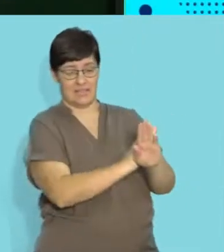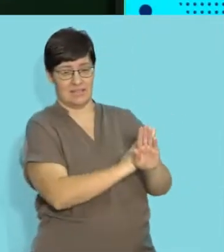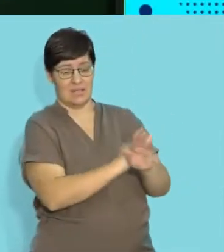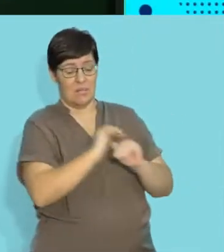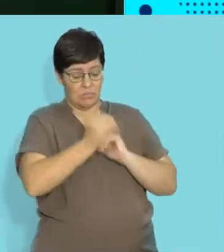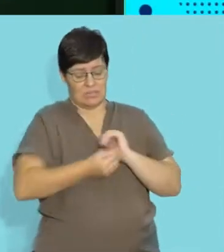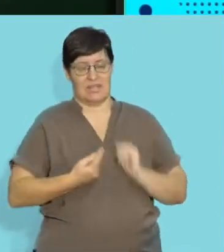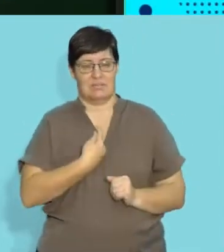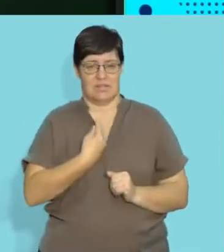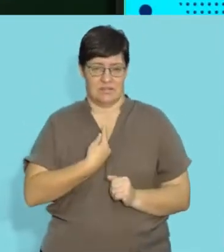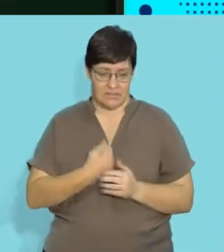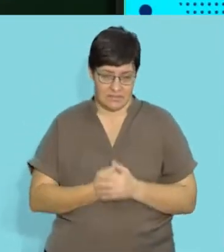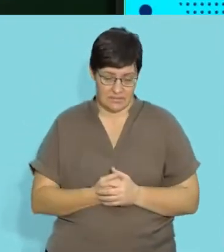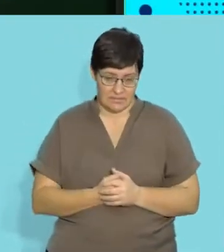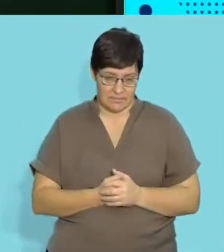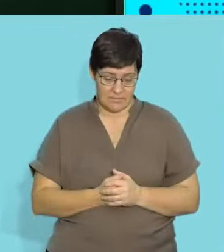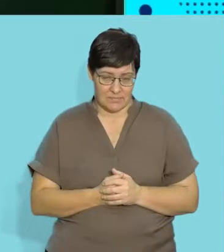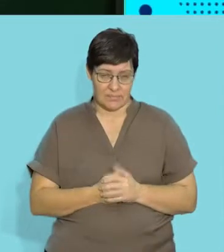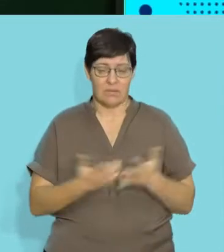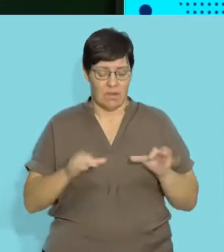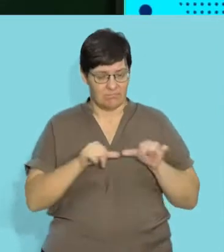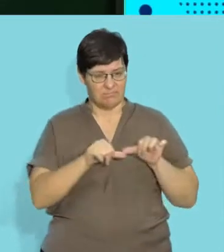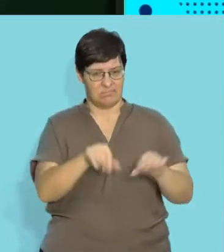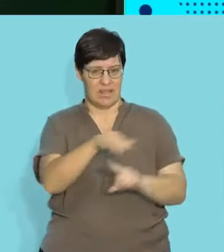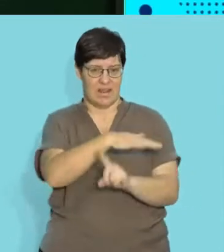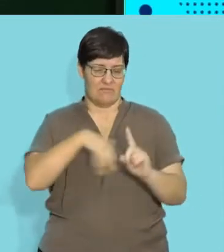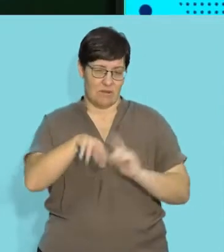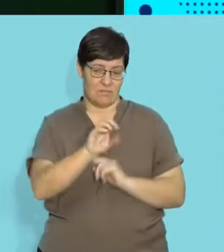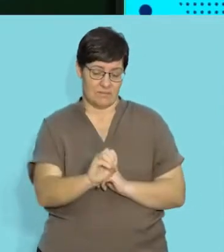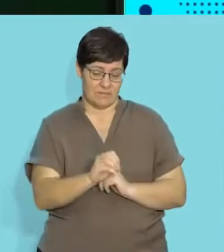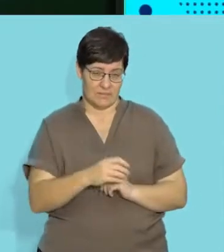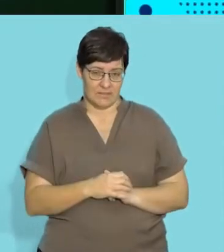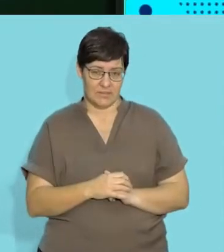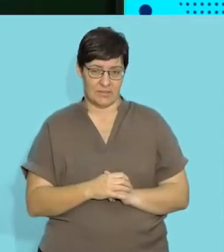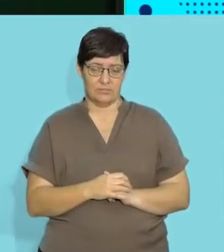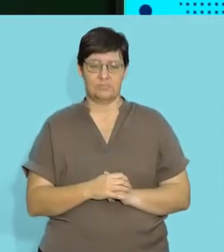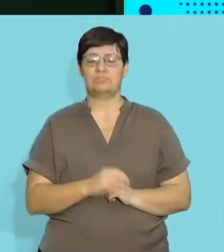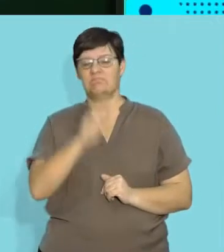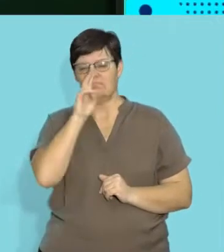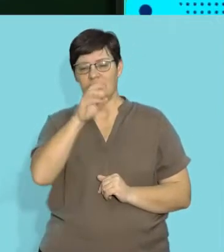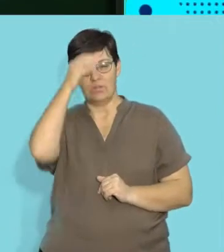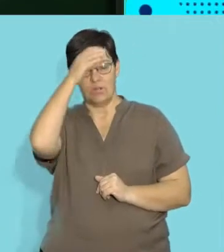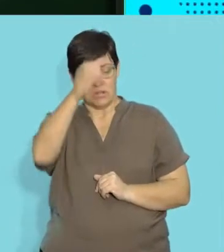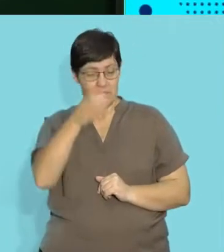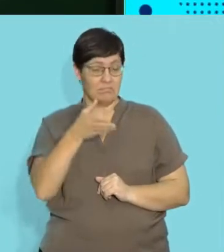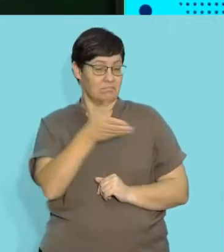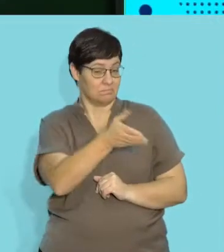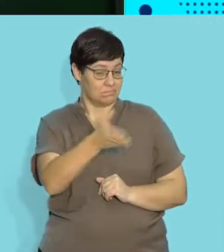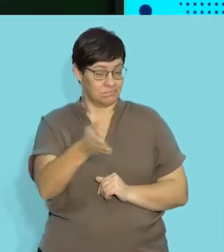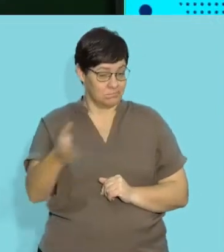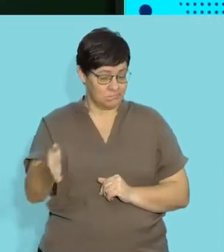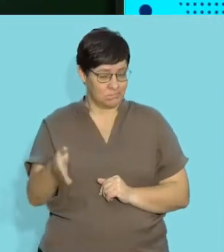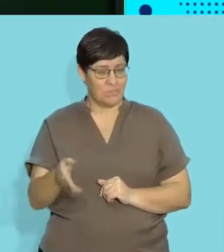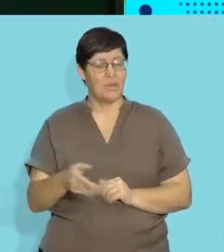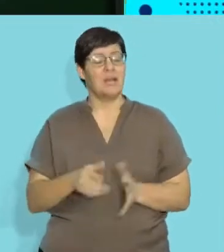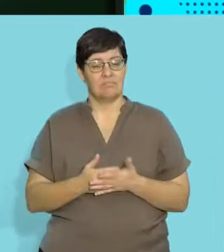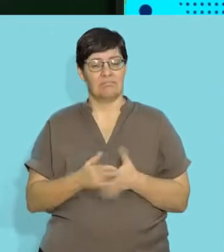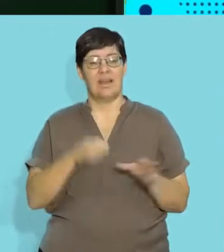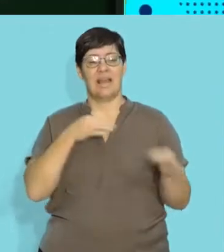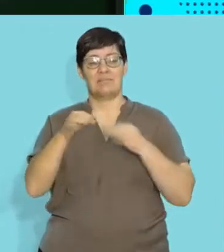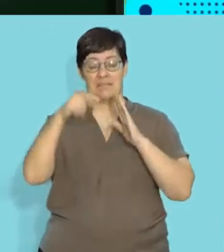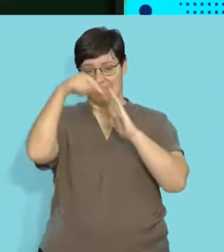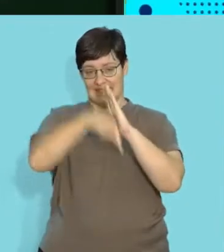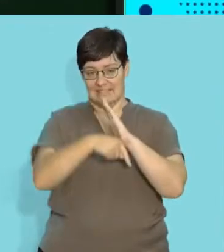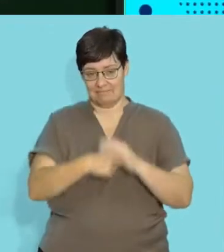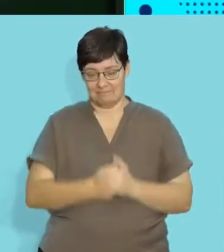plants have that allow them to successfully survive in their different environments. So let's have a look at the concepts in our lessons and we'll get